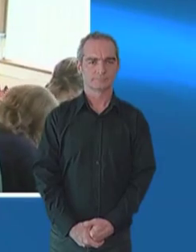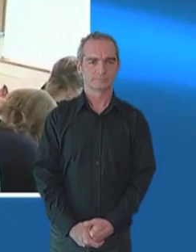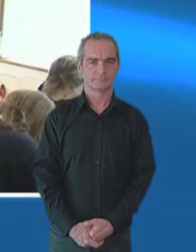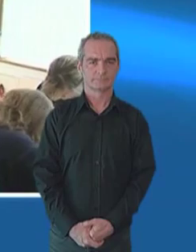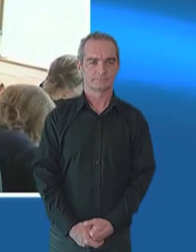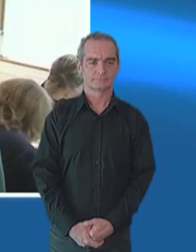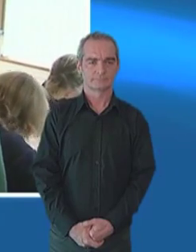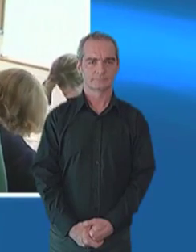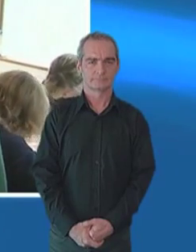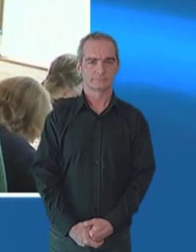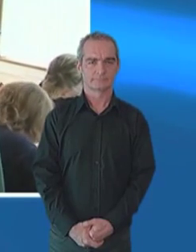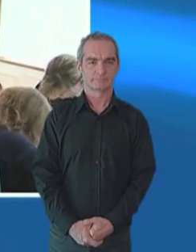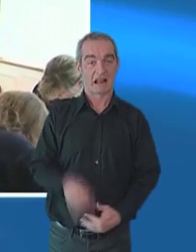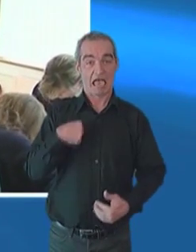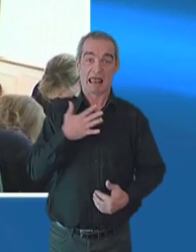you want to do when you're finished school?